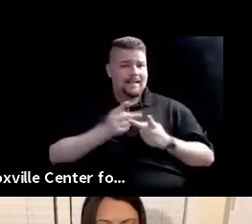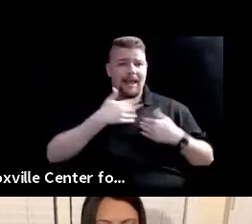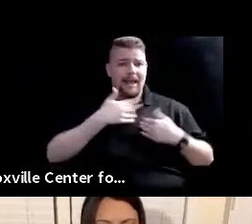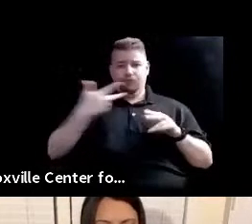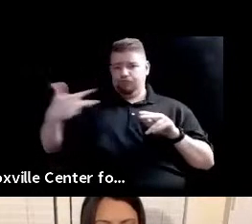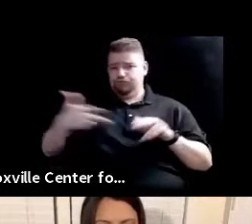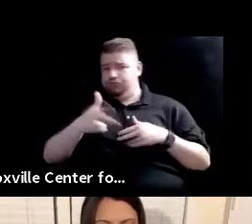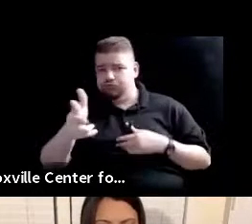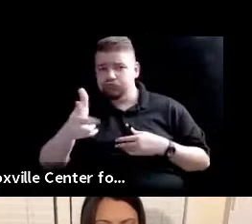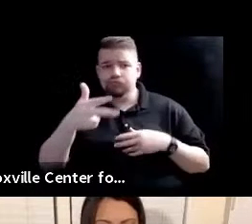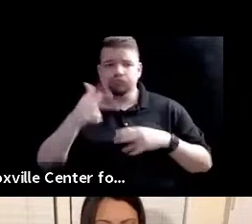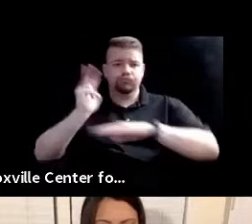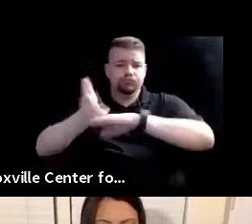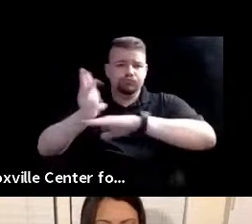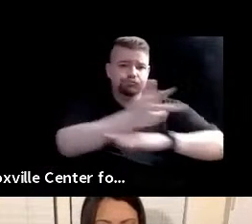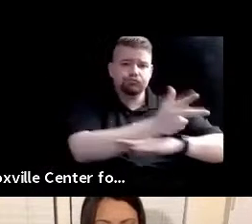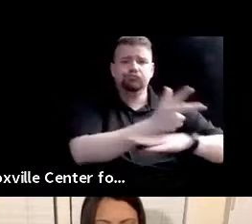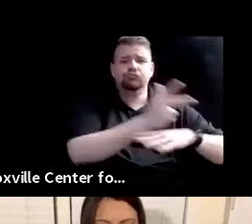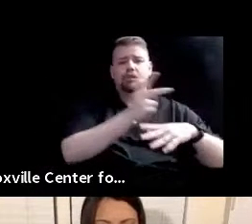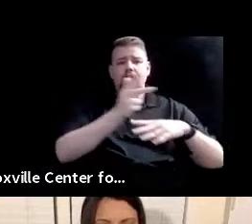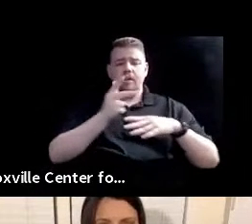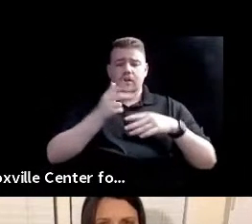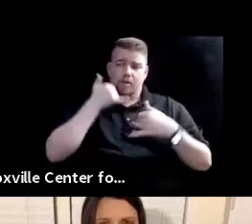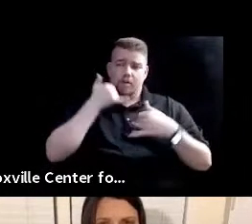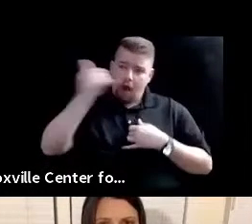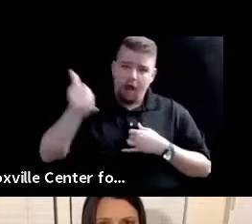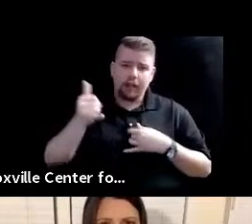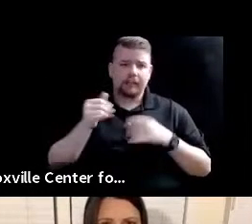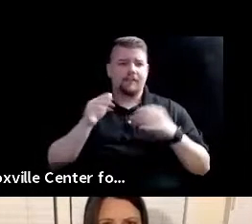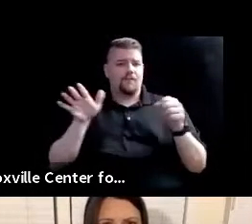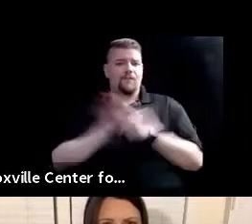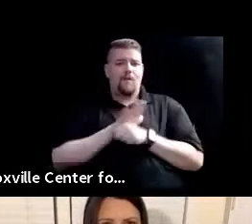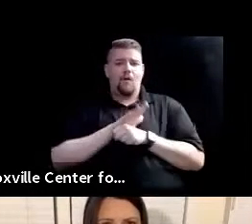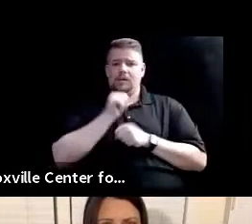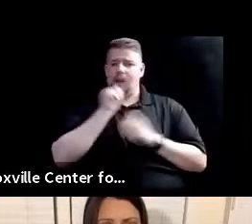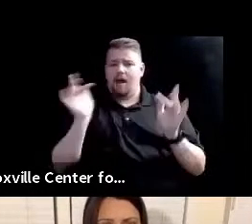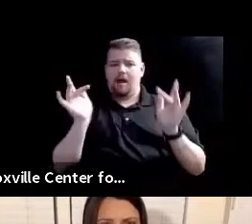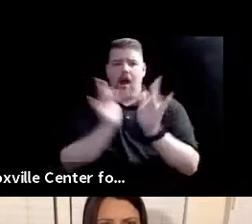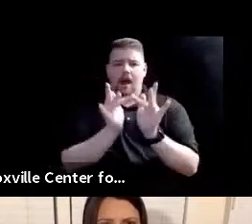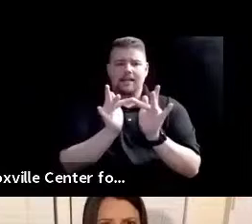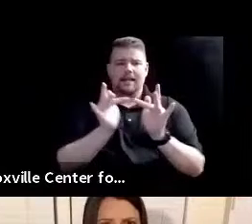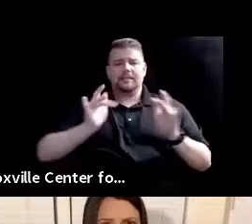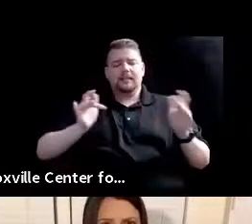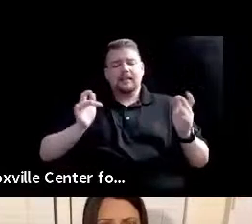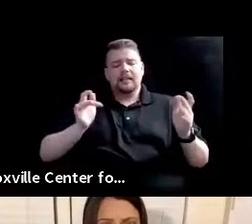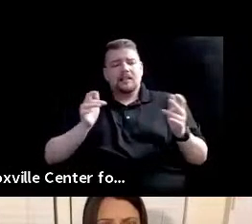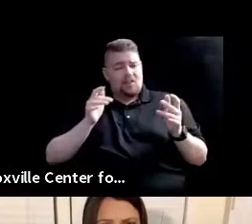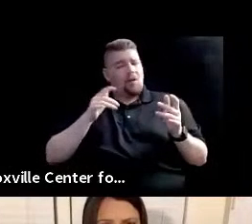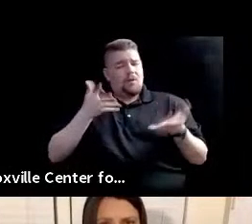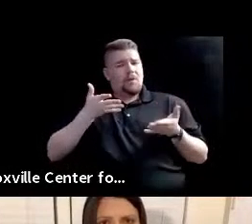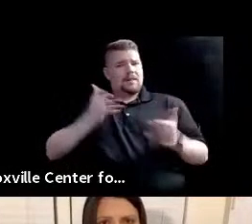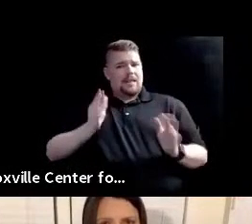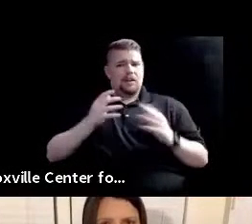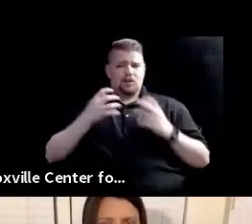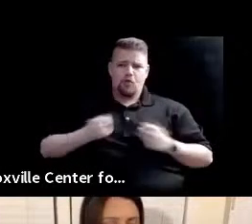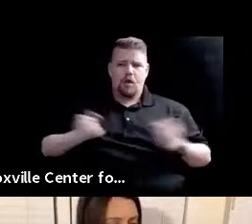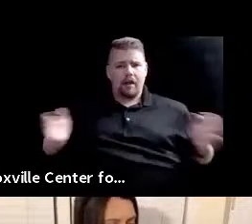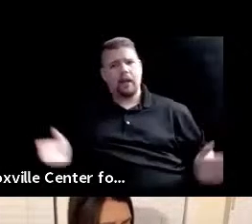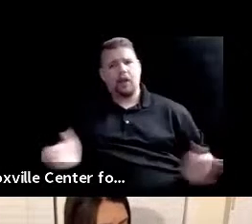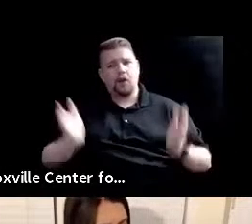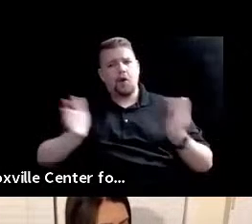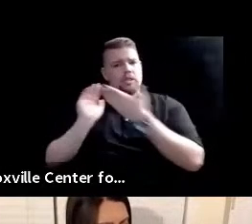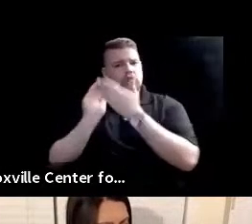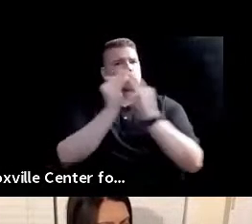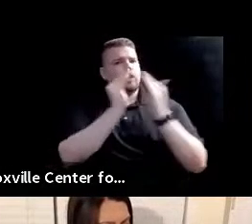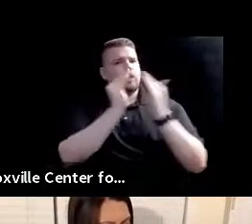got signage that you can call in. You can do total contactless. So let's strongly encourage the community to go that route.